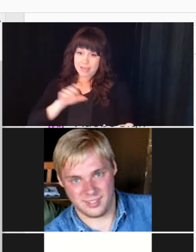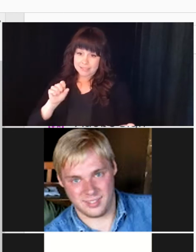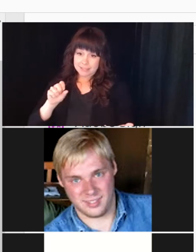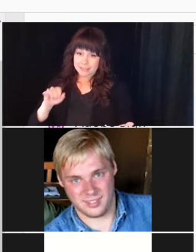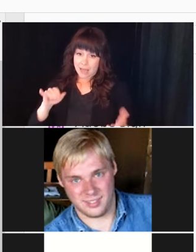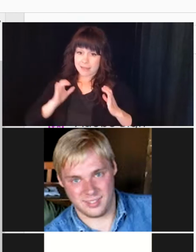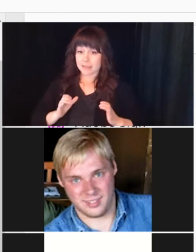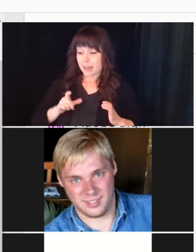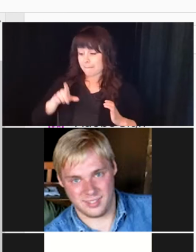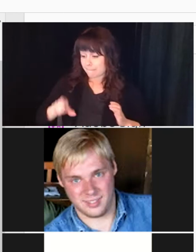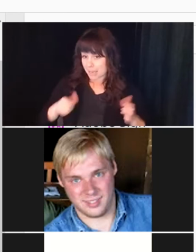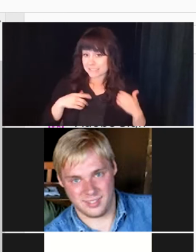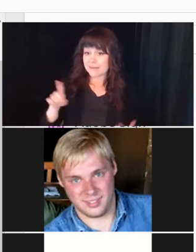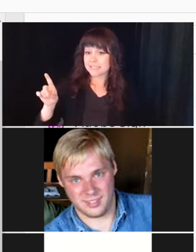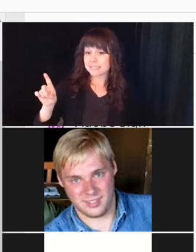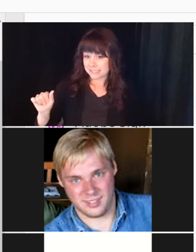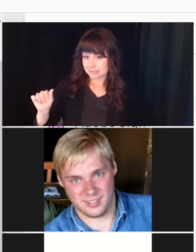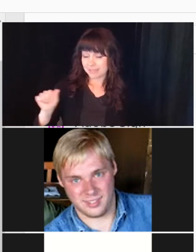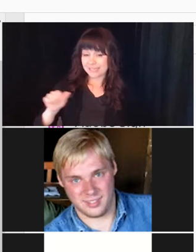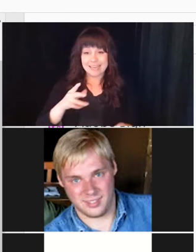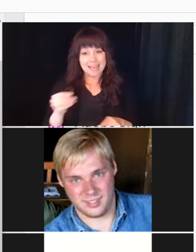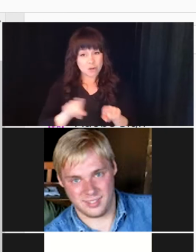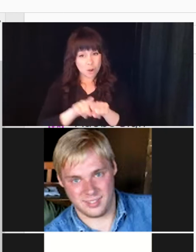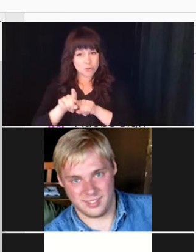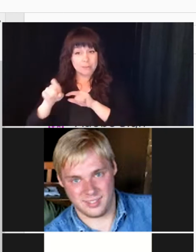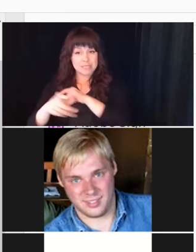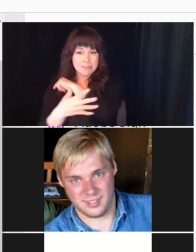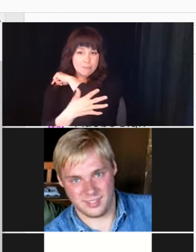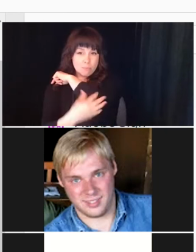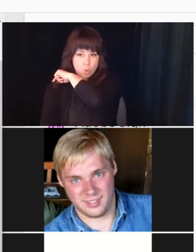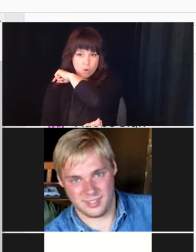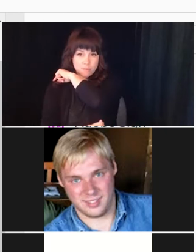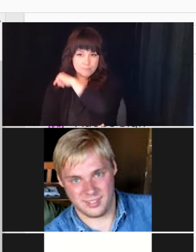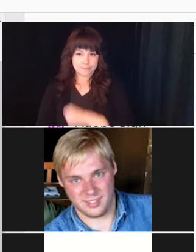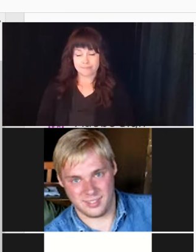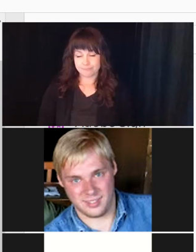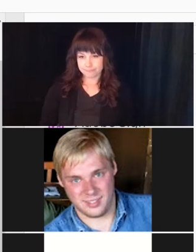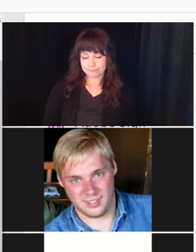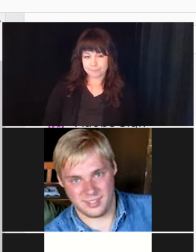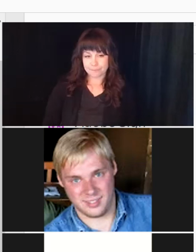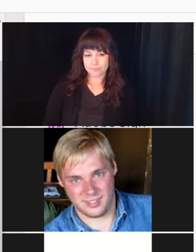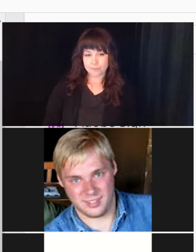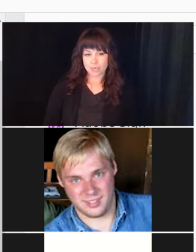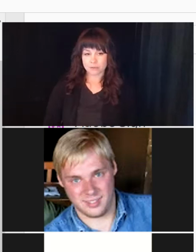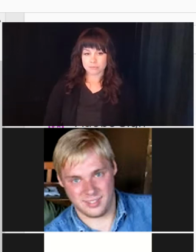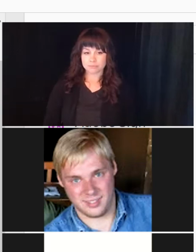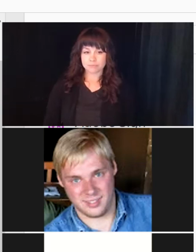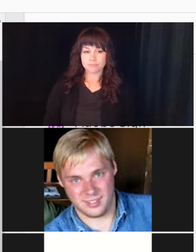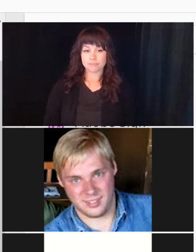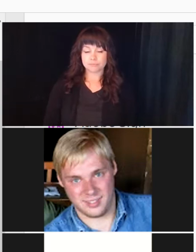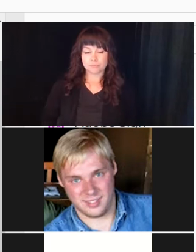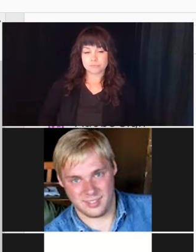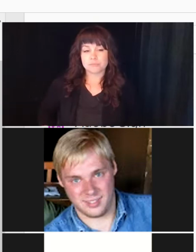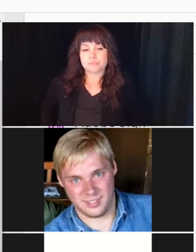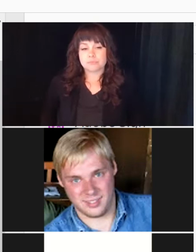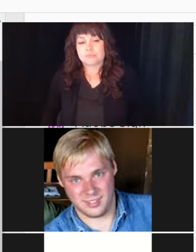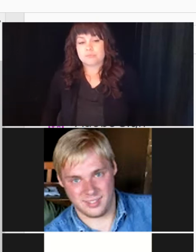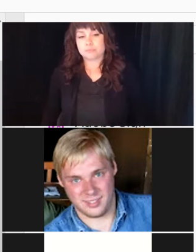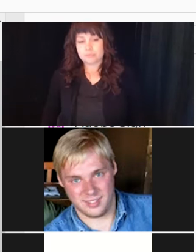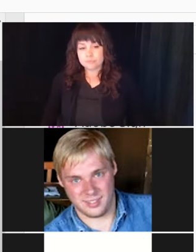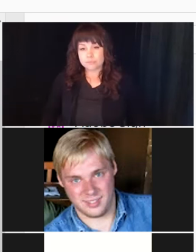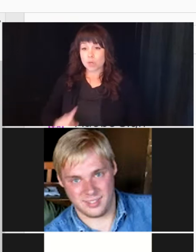have a disability, but they have to be poor, right? So at the time somebody applies